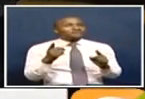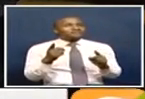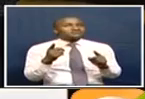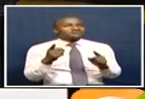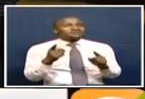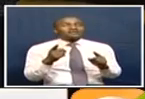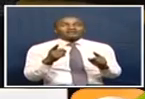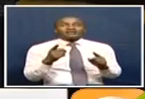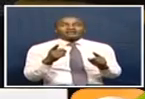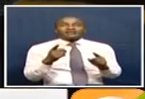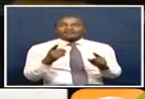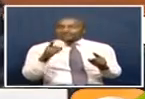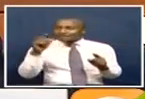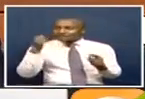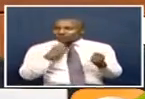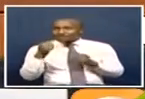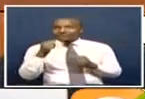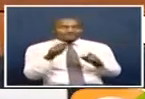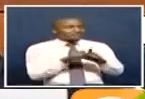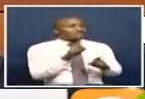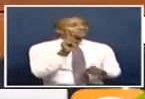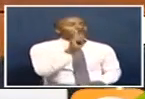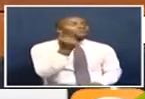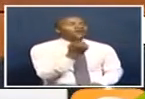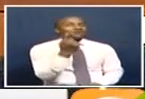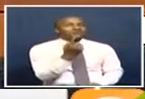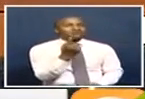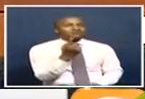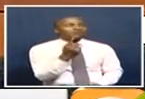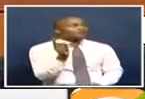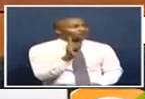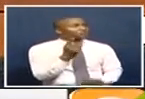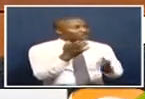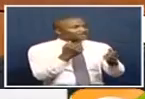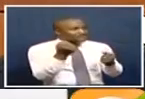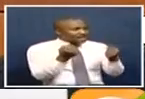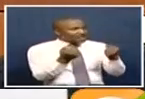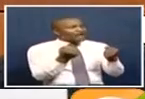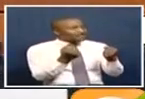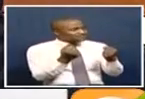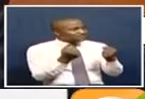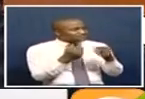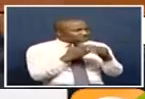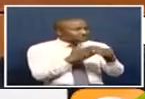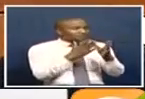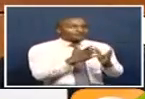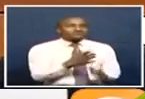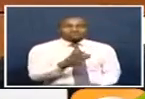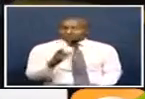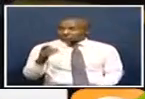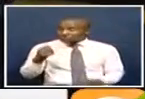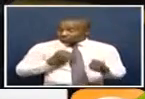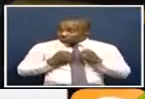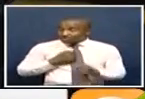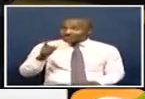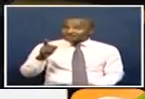Nairobi's economy 10 times. Nairobi alone. So Nairobi requires a really driver. But then a serious person. Rwanda is run by people, say, a